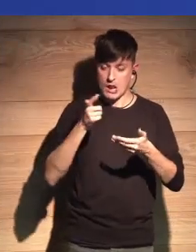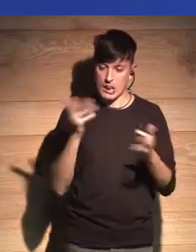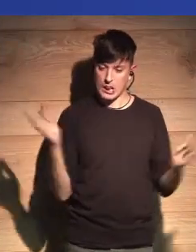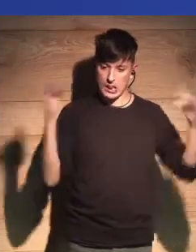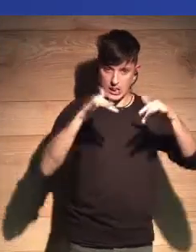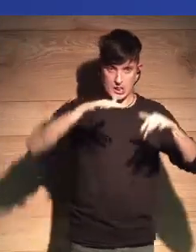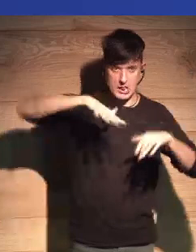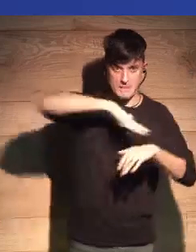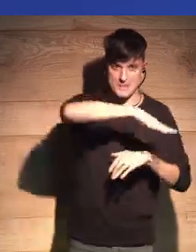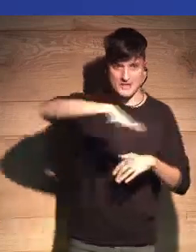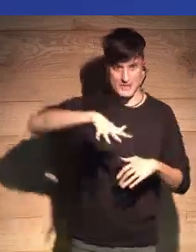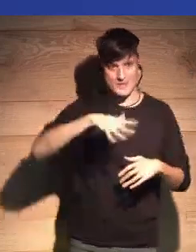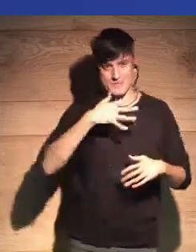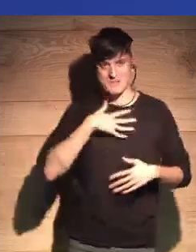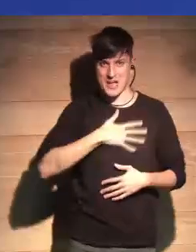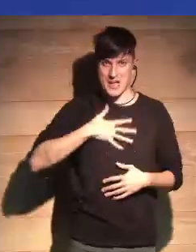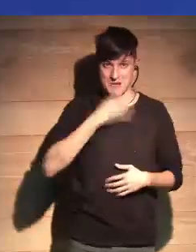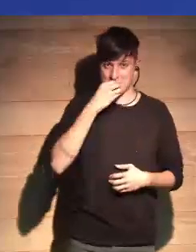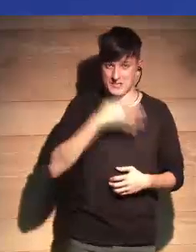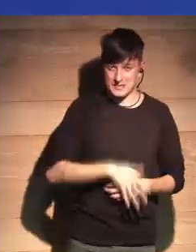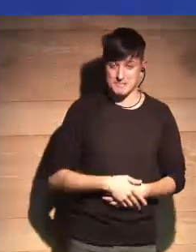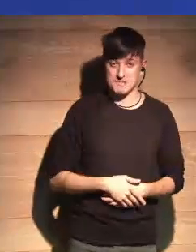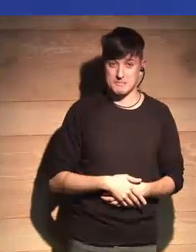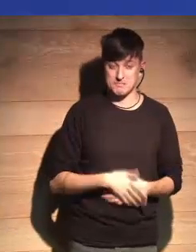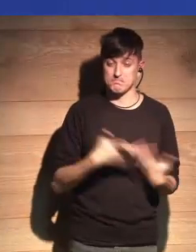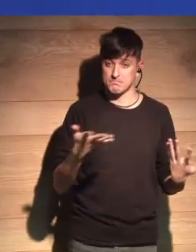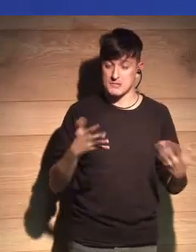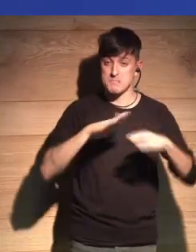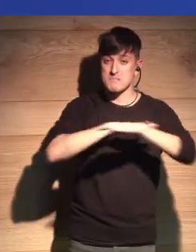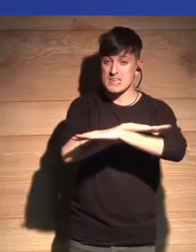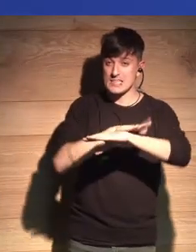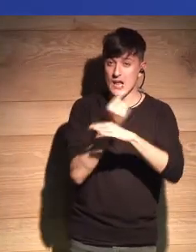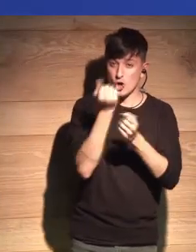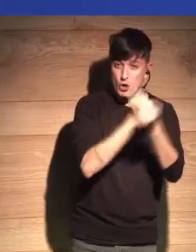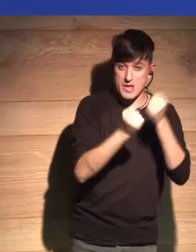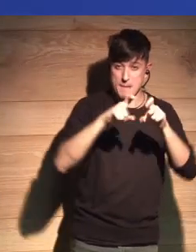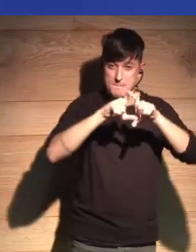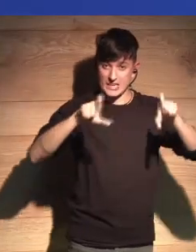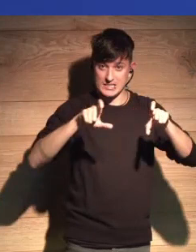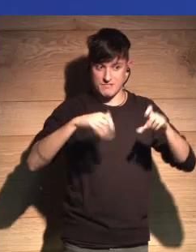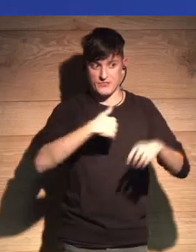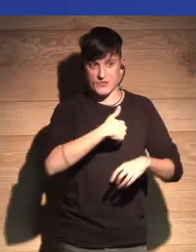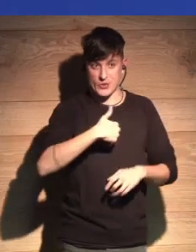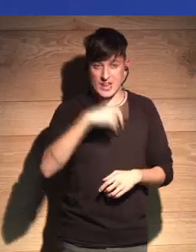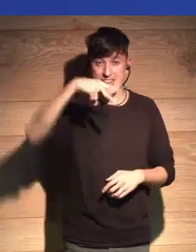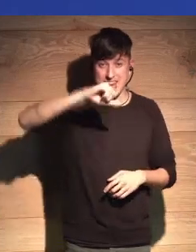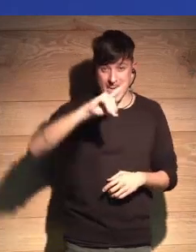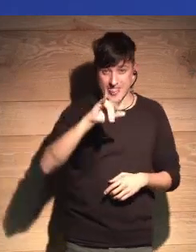for collaborating with us and welcoming us in this very nice setting.